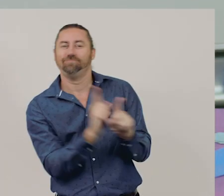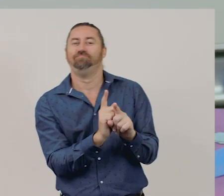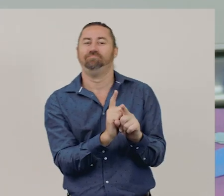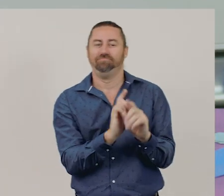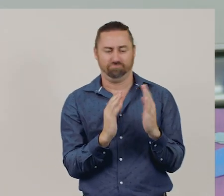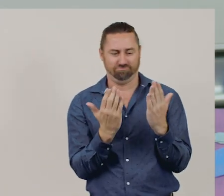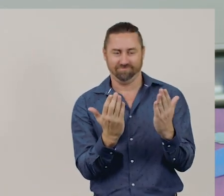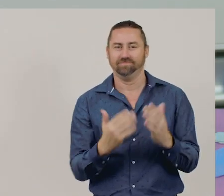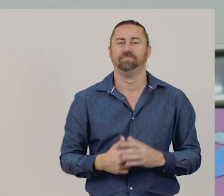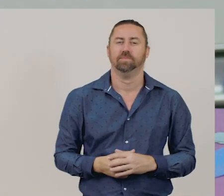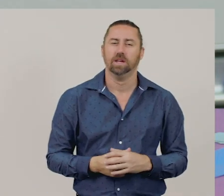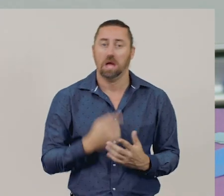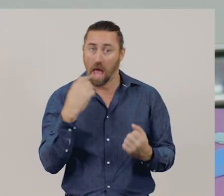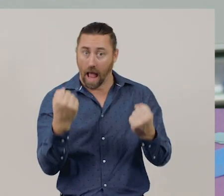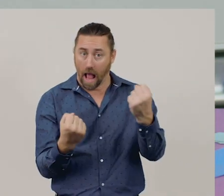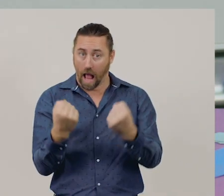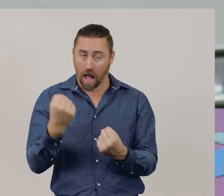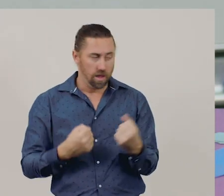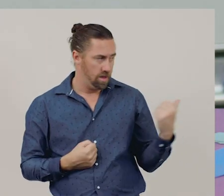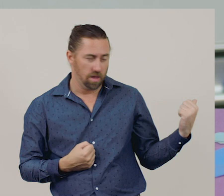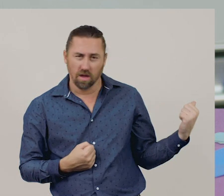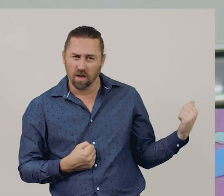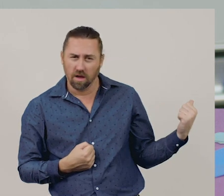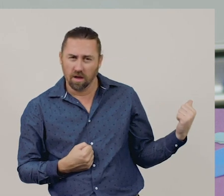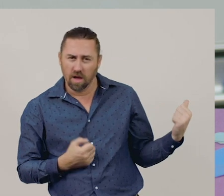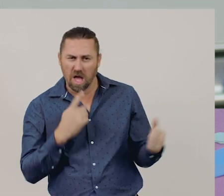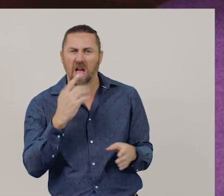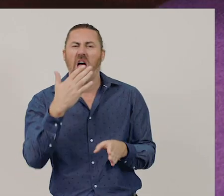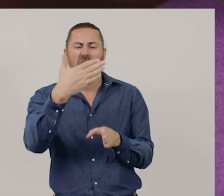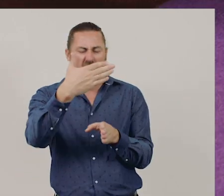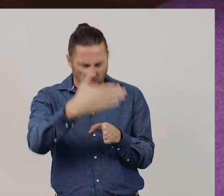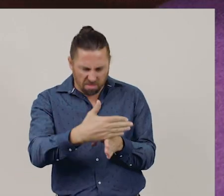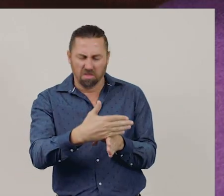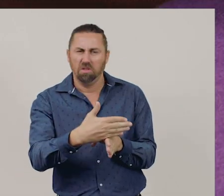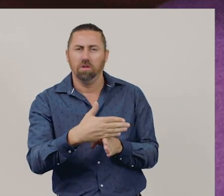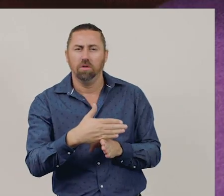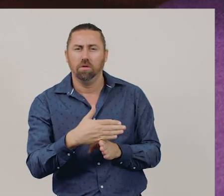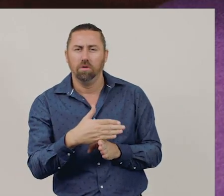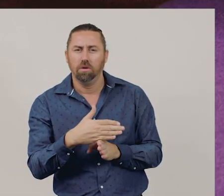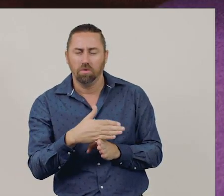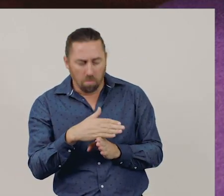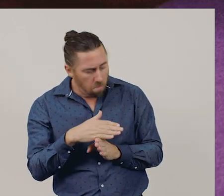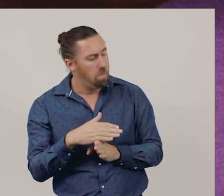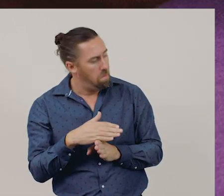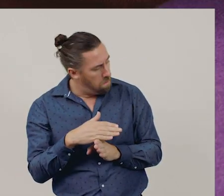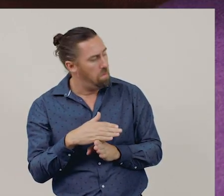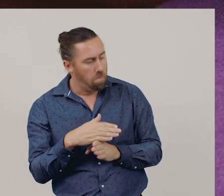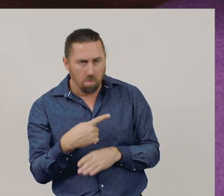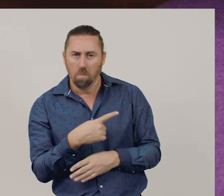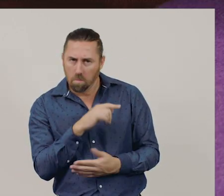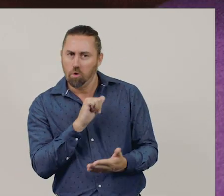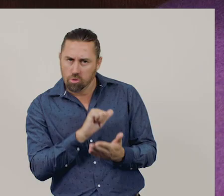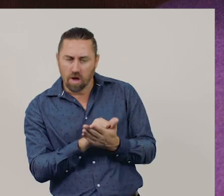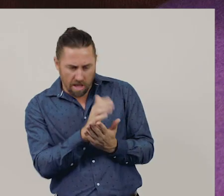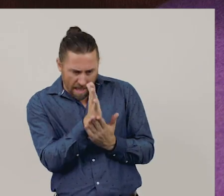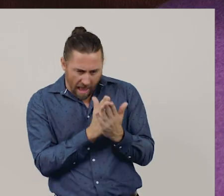this car. If we put the mirror here, we can see that it also has